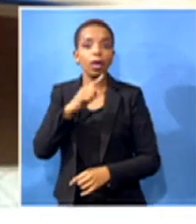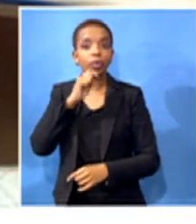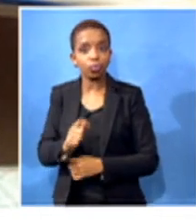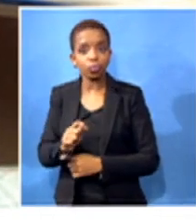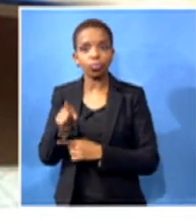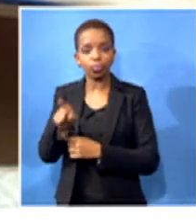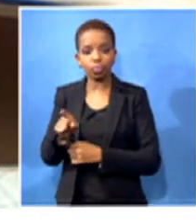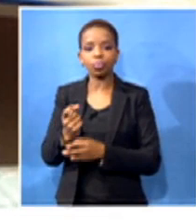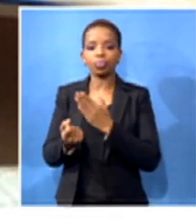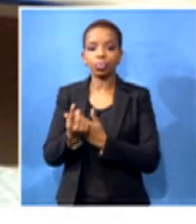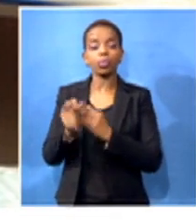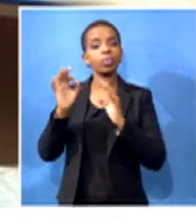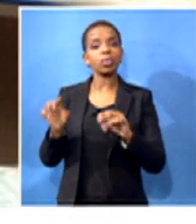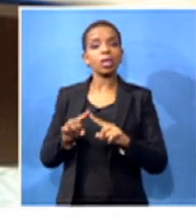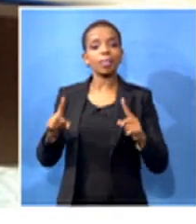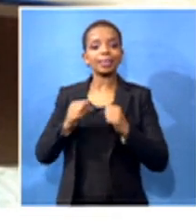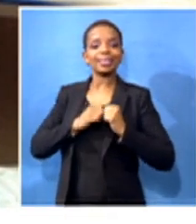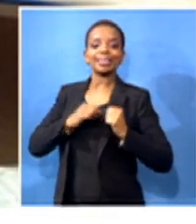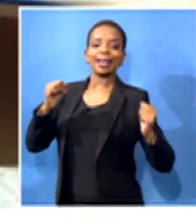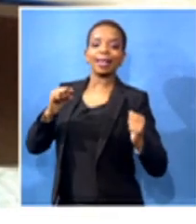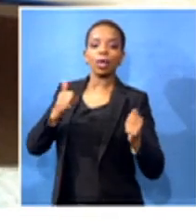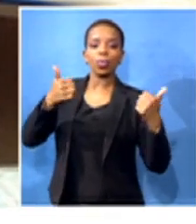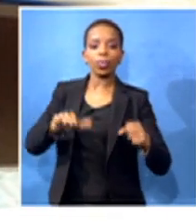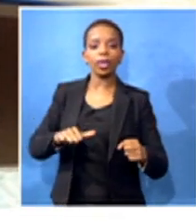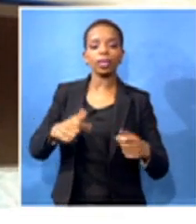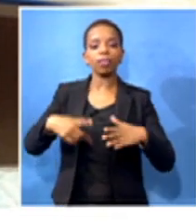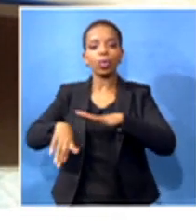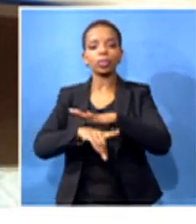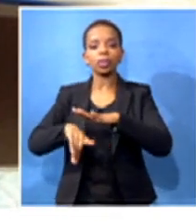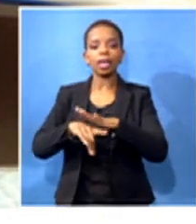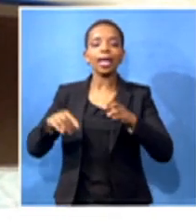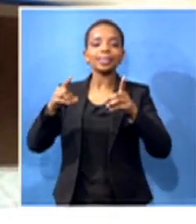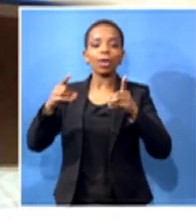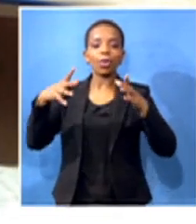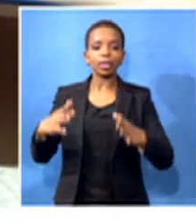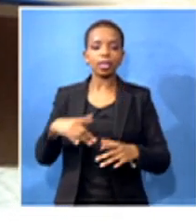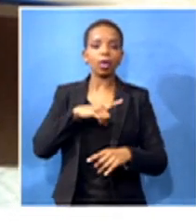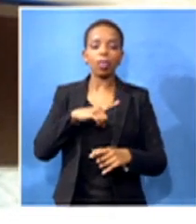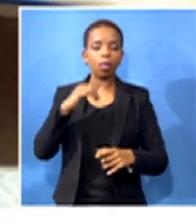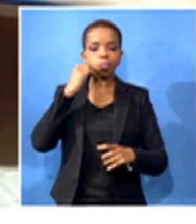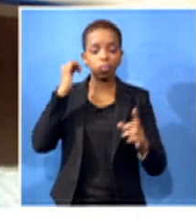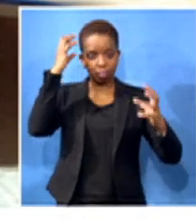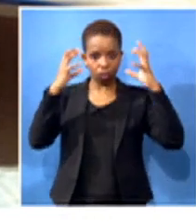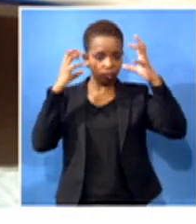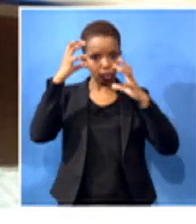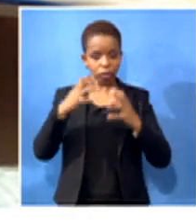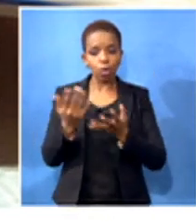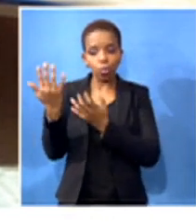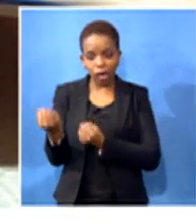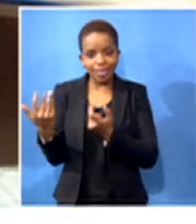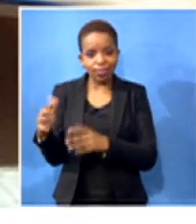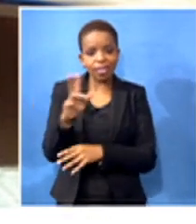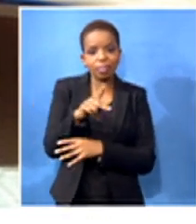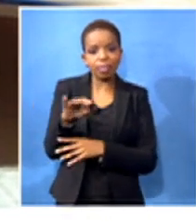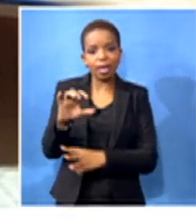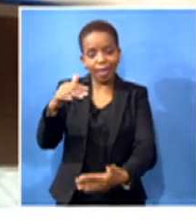to the district director, so that we don't get to swim in this pool of confusion. So once that investigation is done, it will